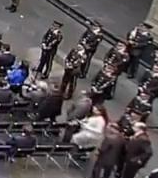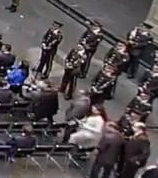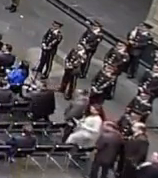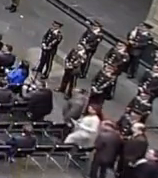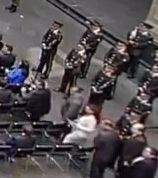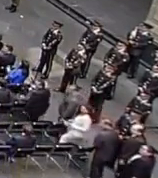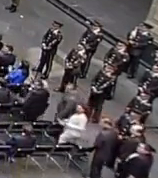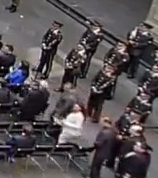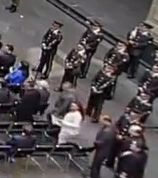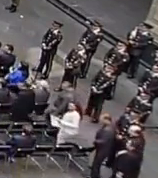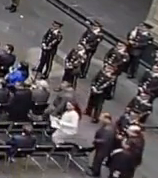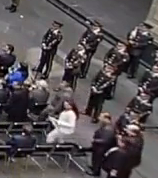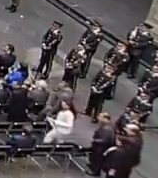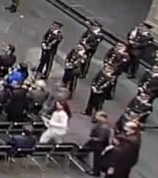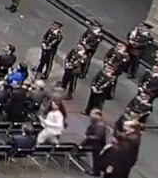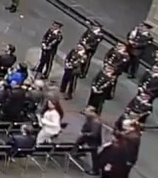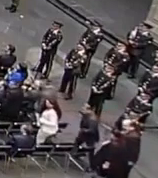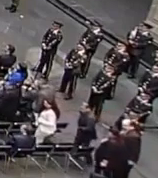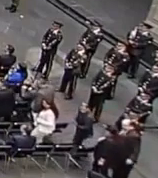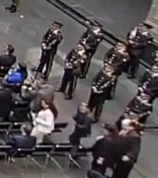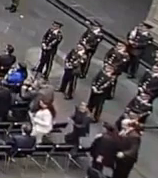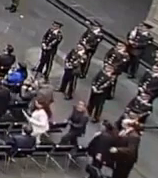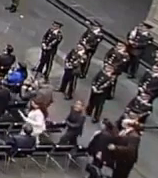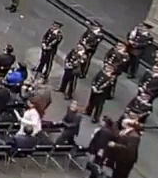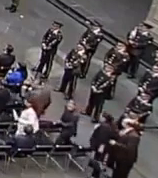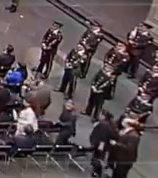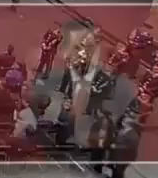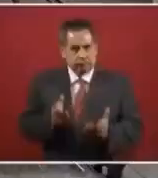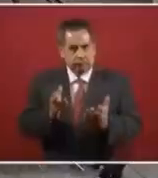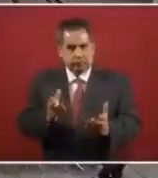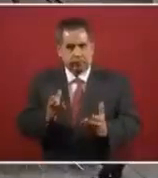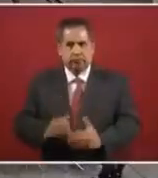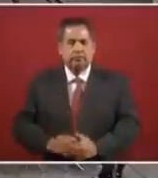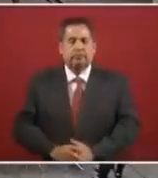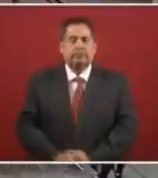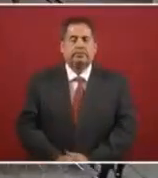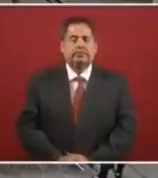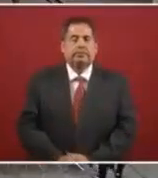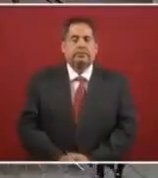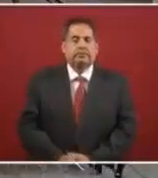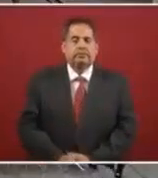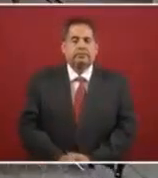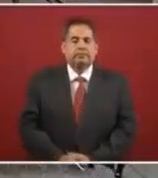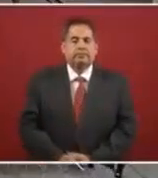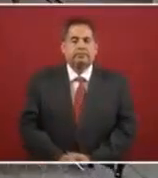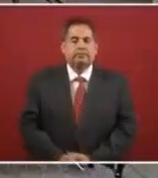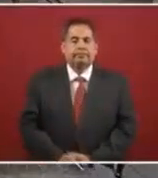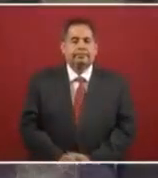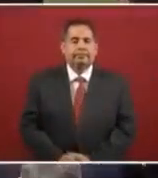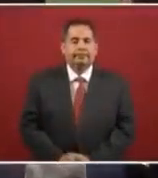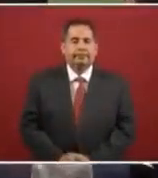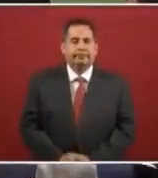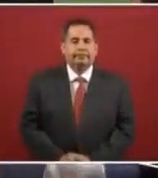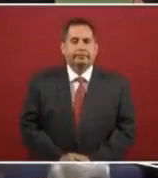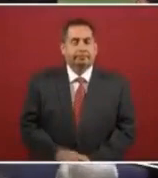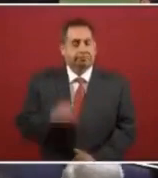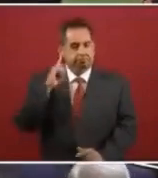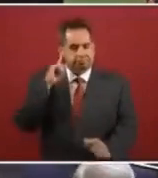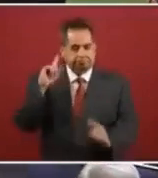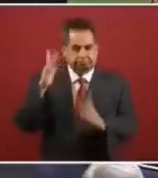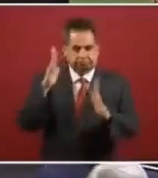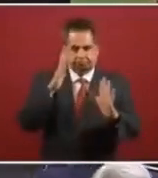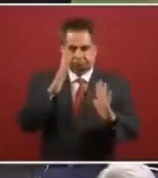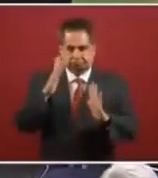this is the third presentation of the president congressman Roy Lopez